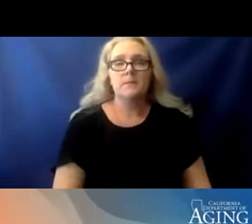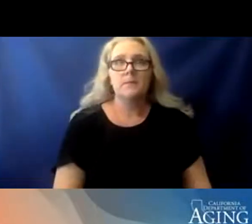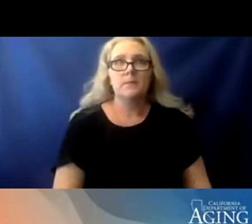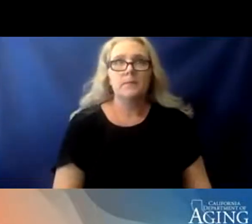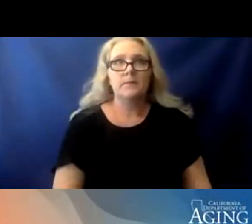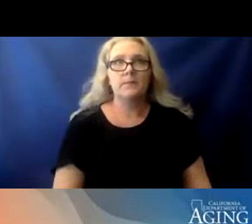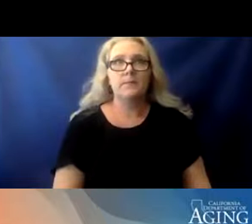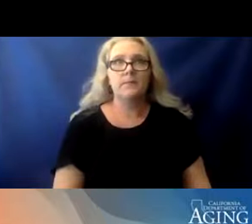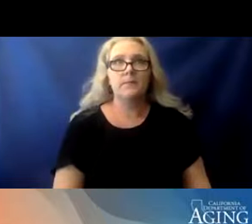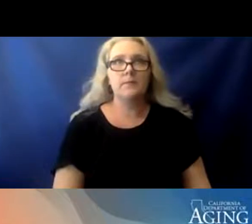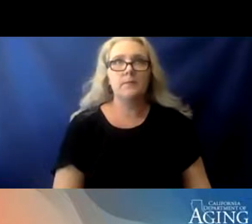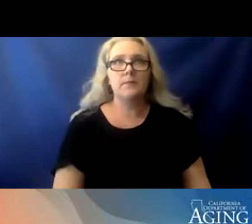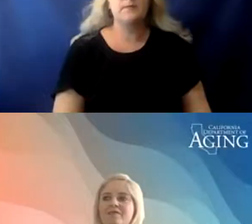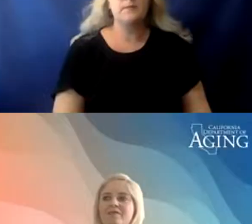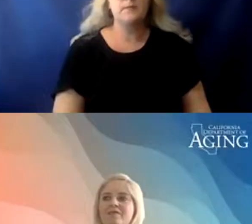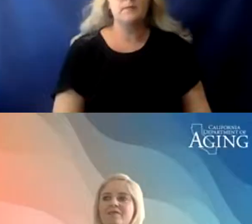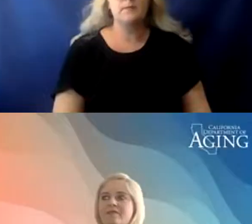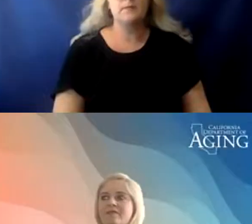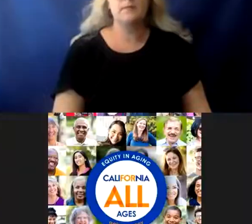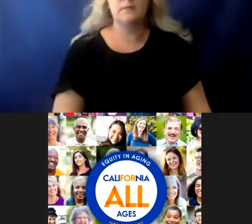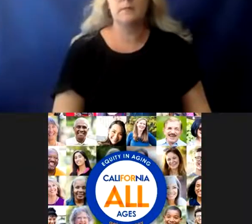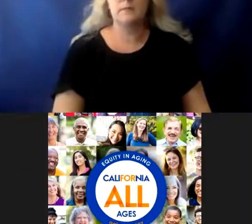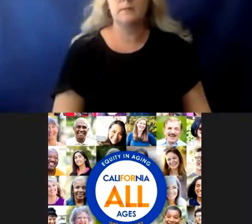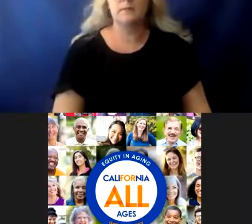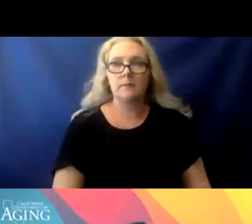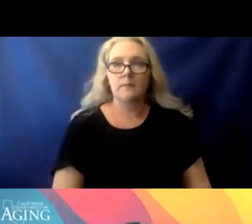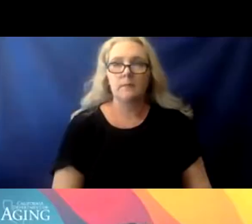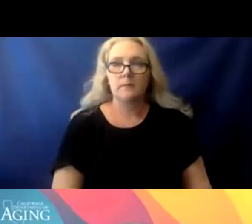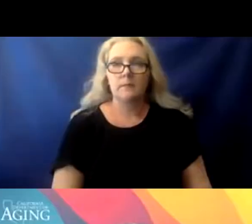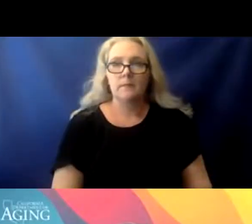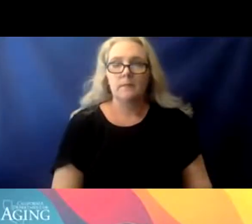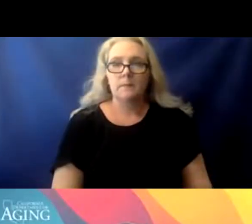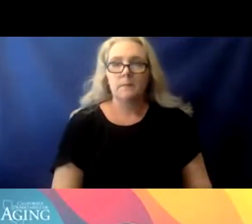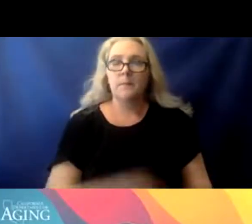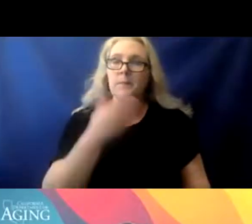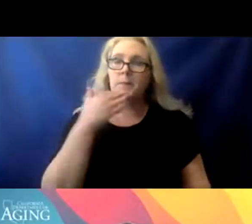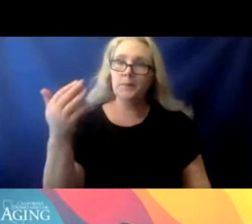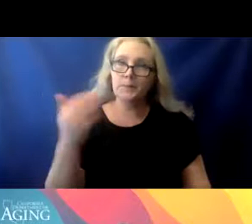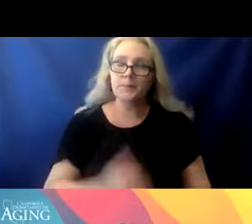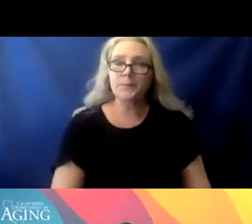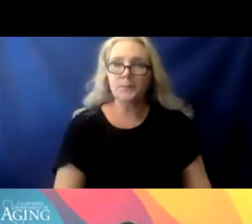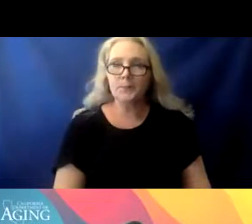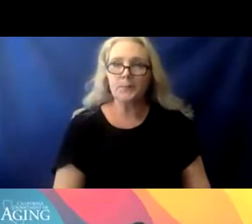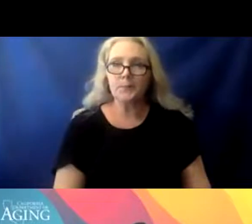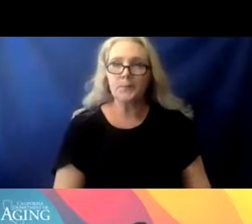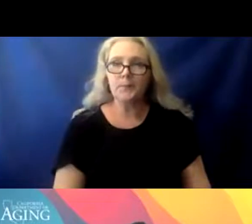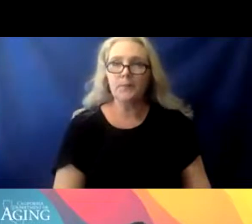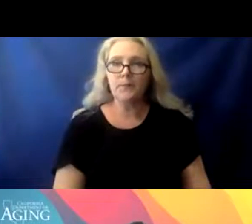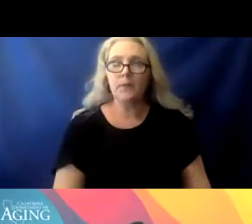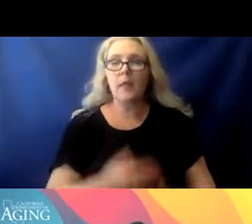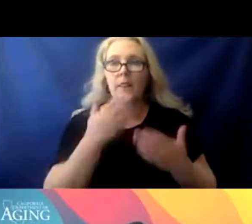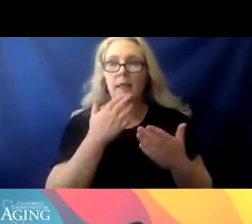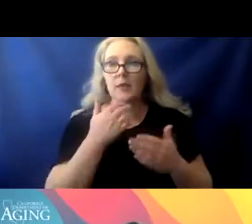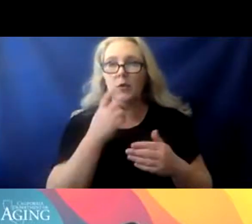And I'll hand it over to you, Terry. Thank you, Amanda. And thank you all for your service, and